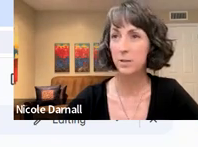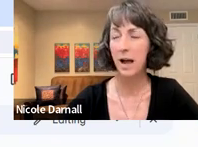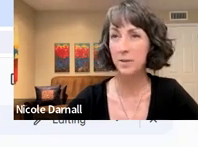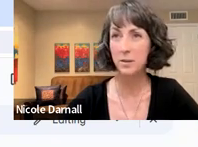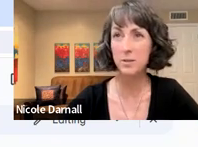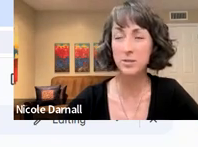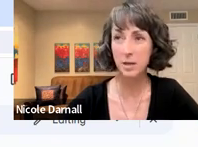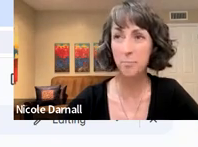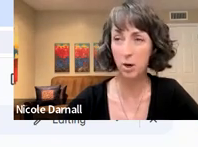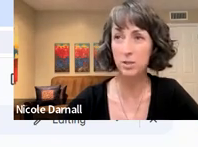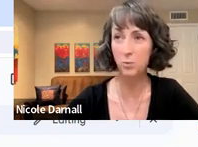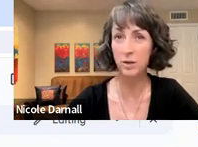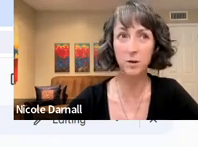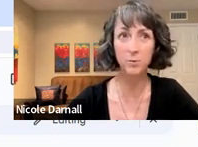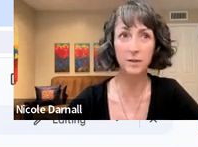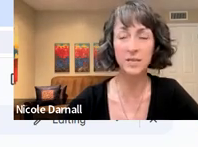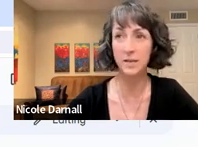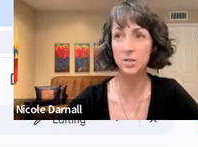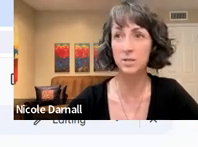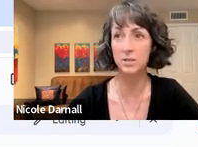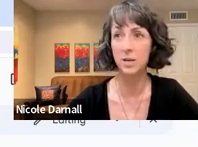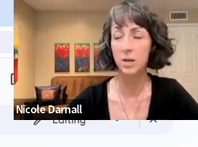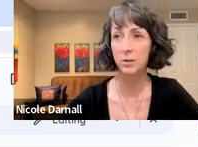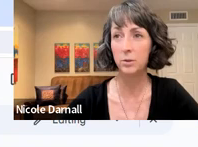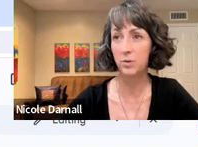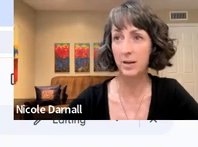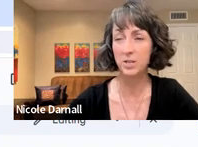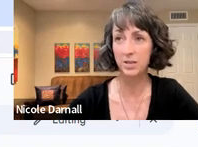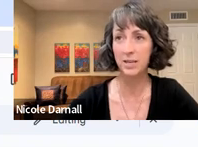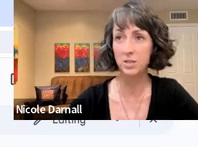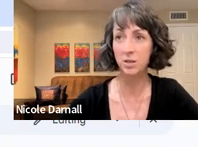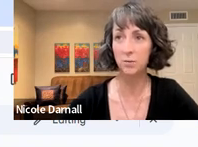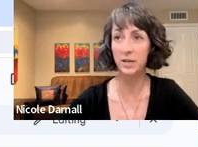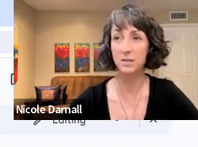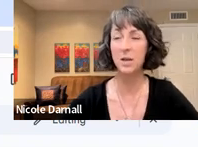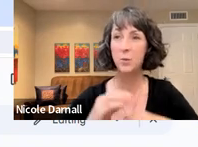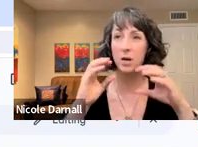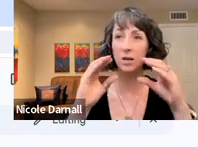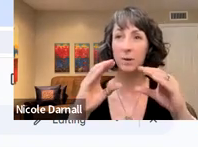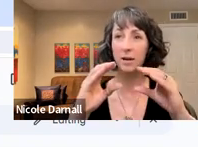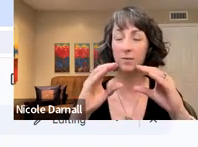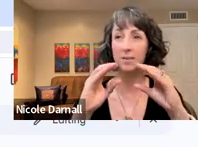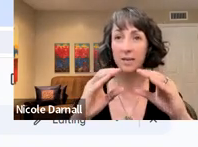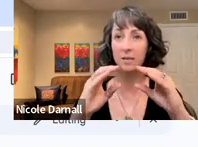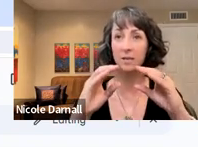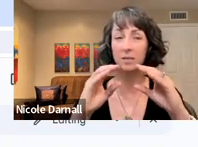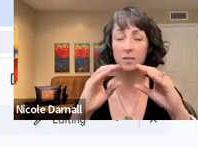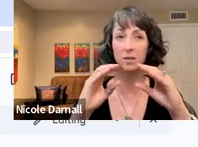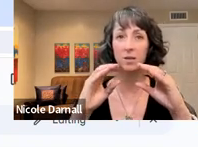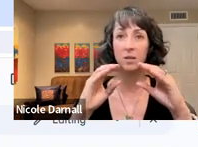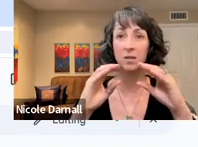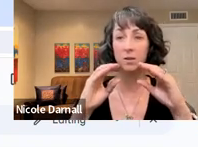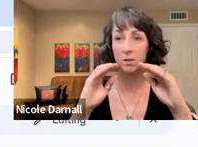However, I think there's a subpart to one of our recommendations, Luke, that I should get to you, because we talk about how the data